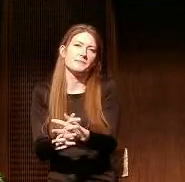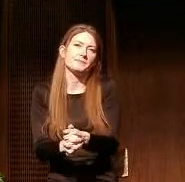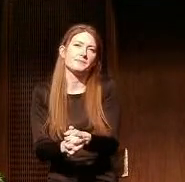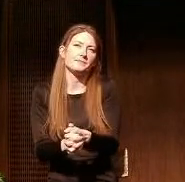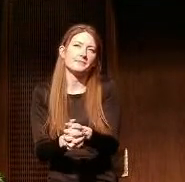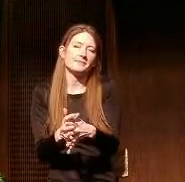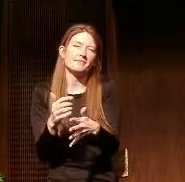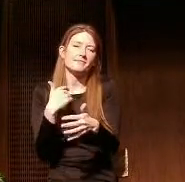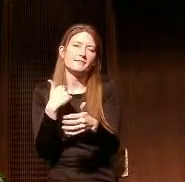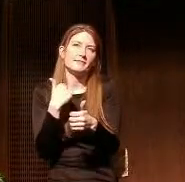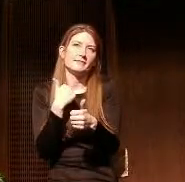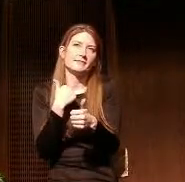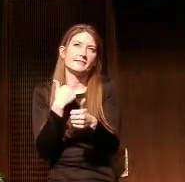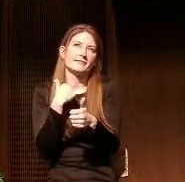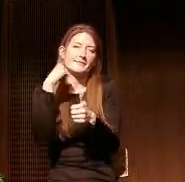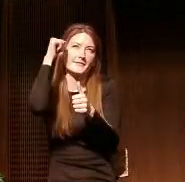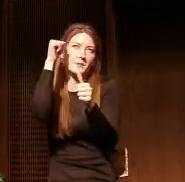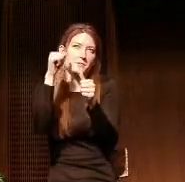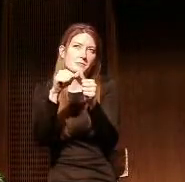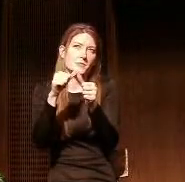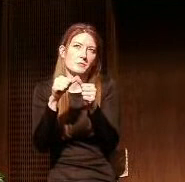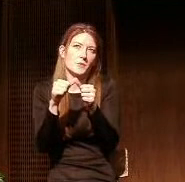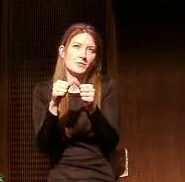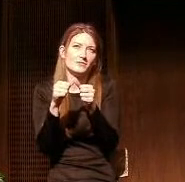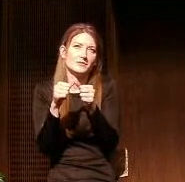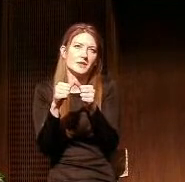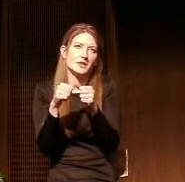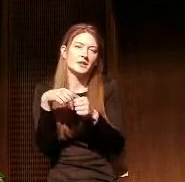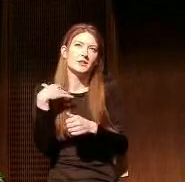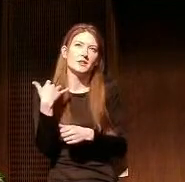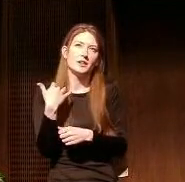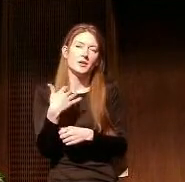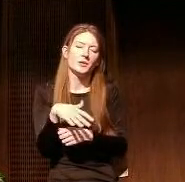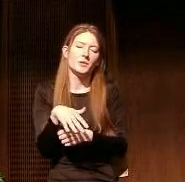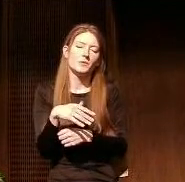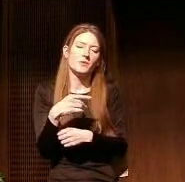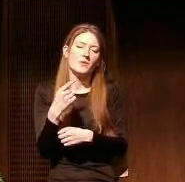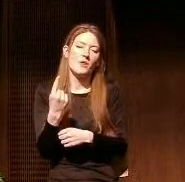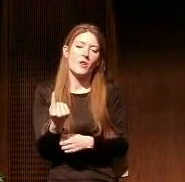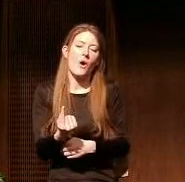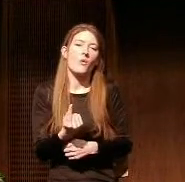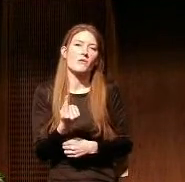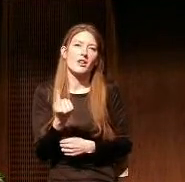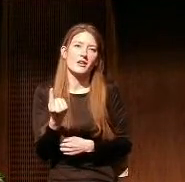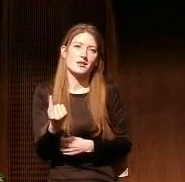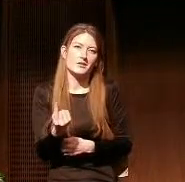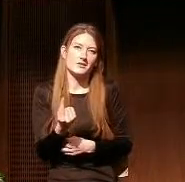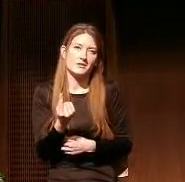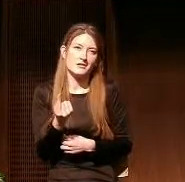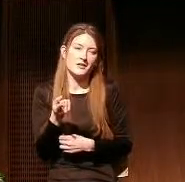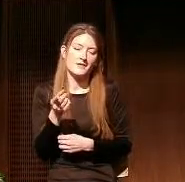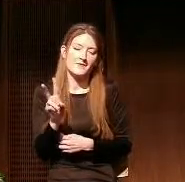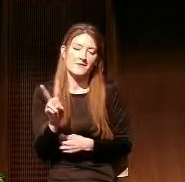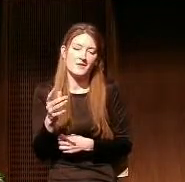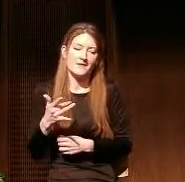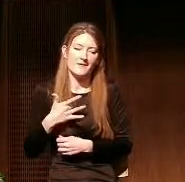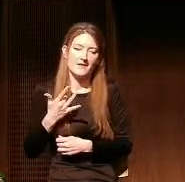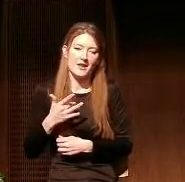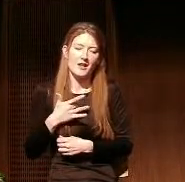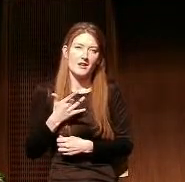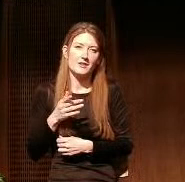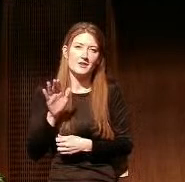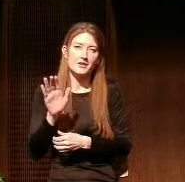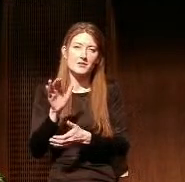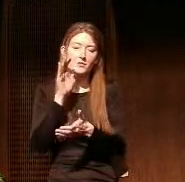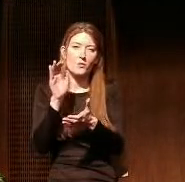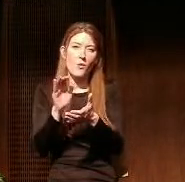I remember how lonely he felt after his wife of